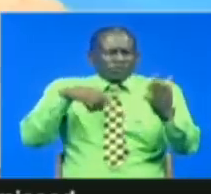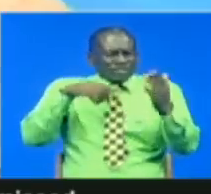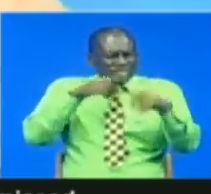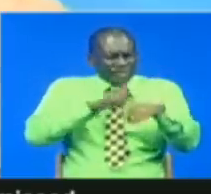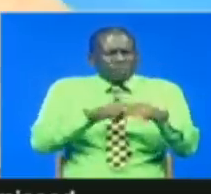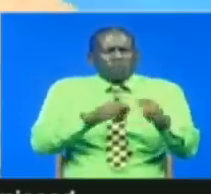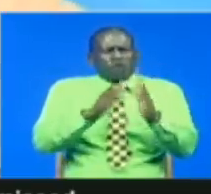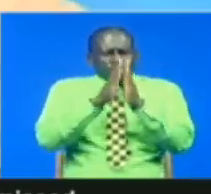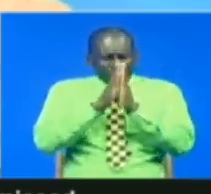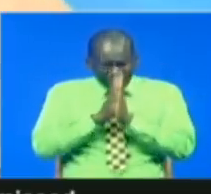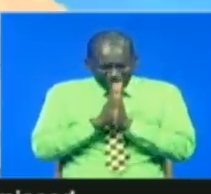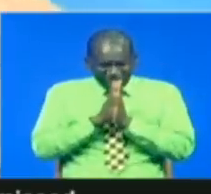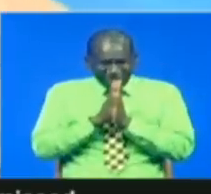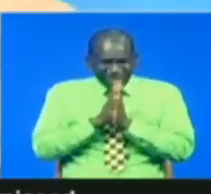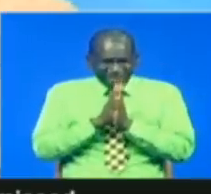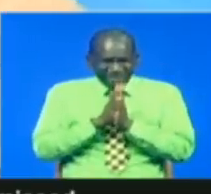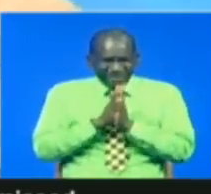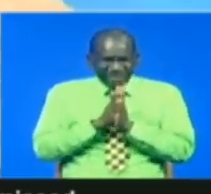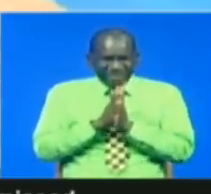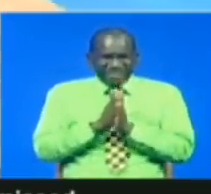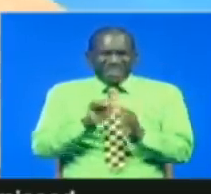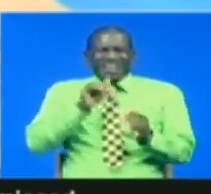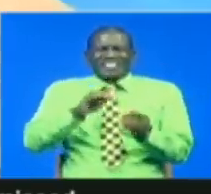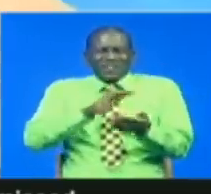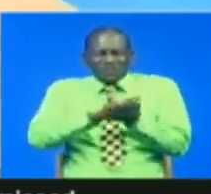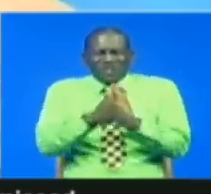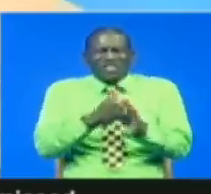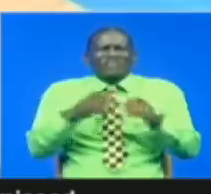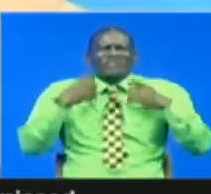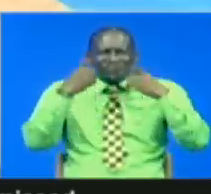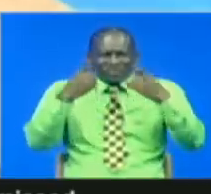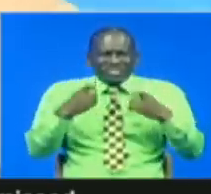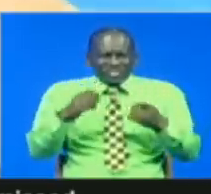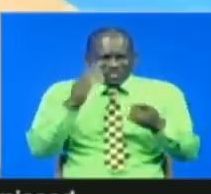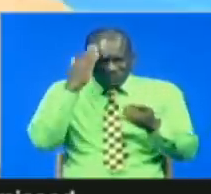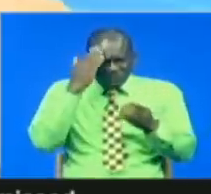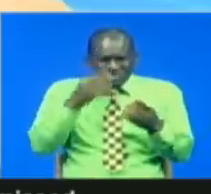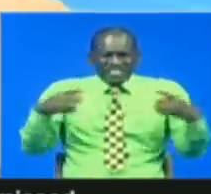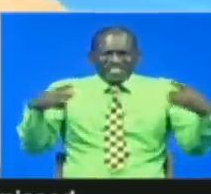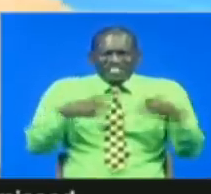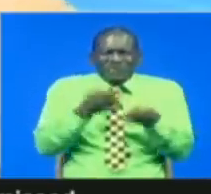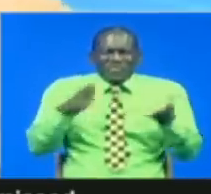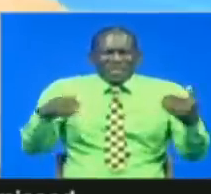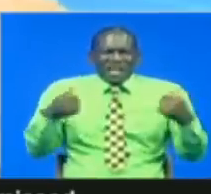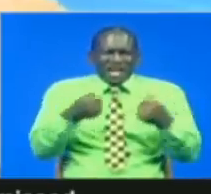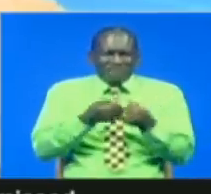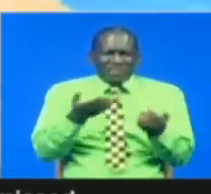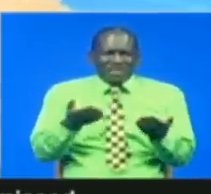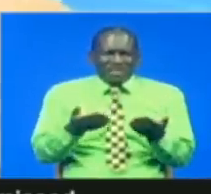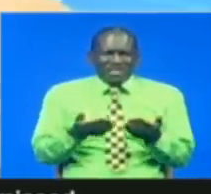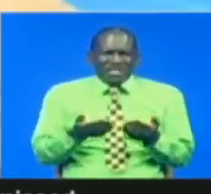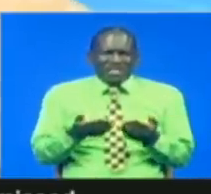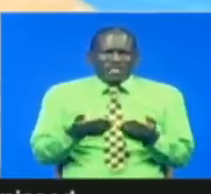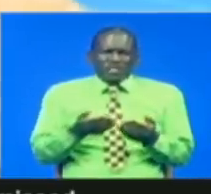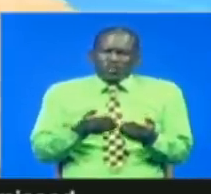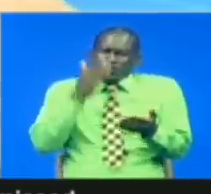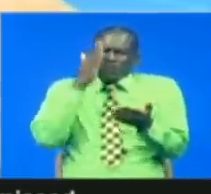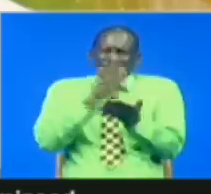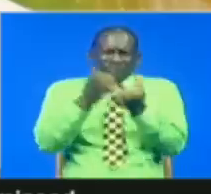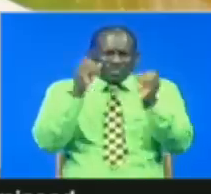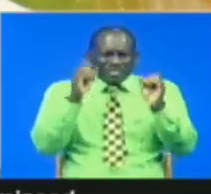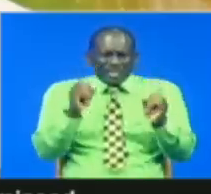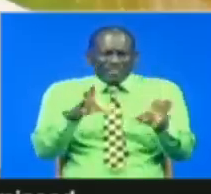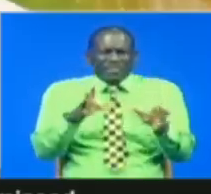repenting your sins. You know, it's made of so many things. And we could not even believe we'll make it